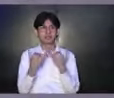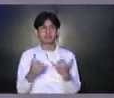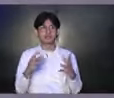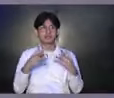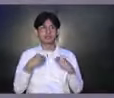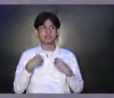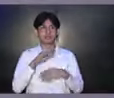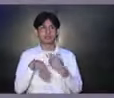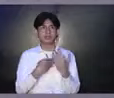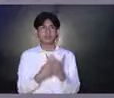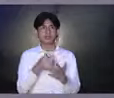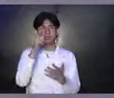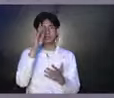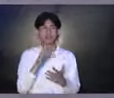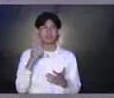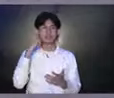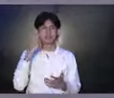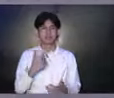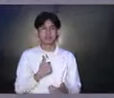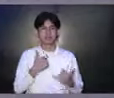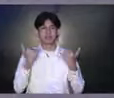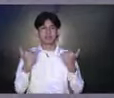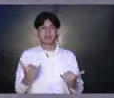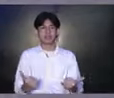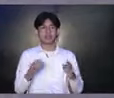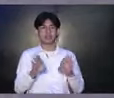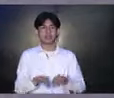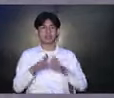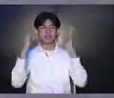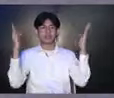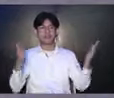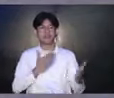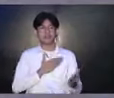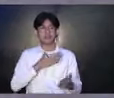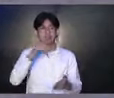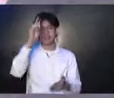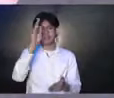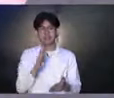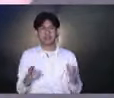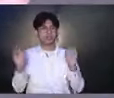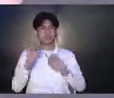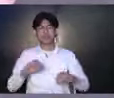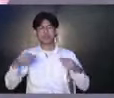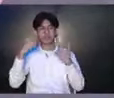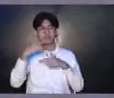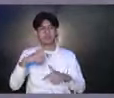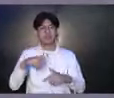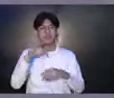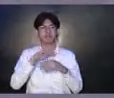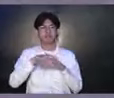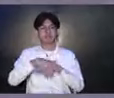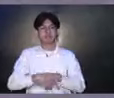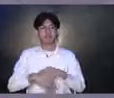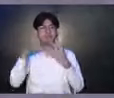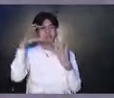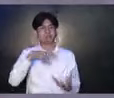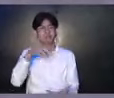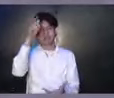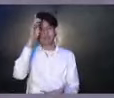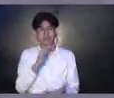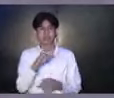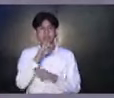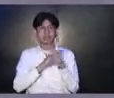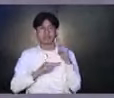receive all of God's love for me. Today I open myself to the unbounded, limitless,